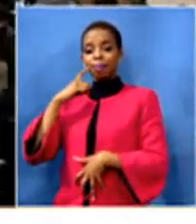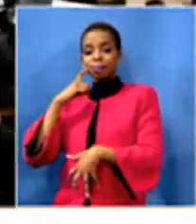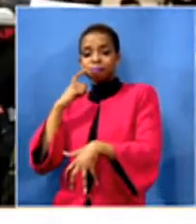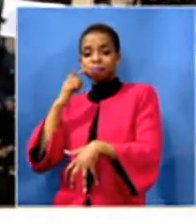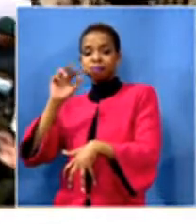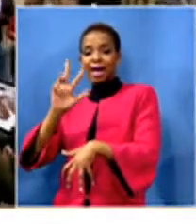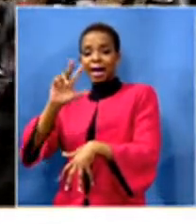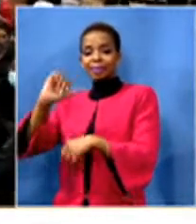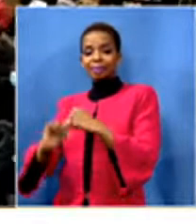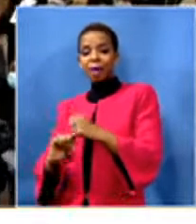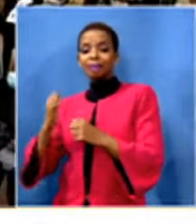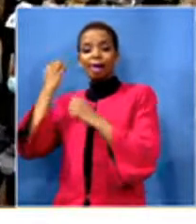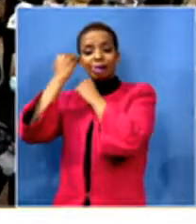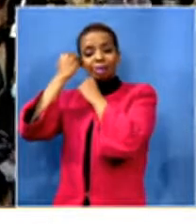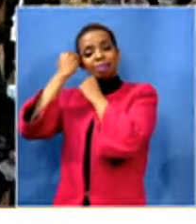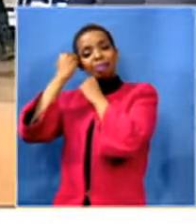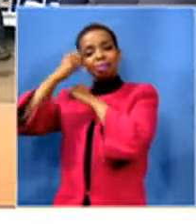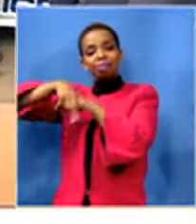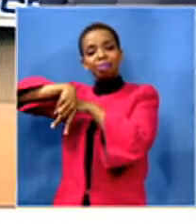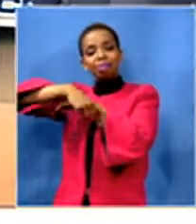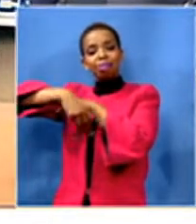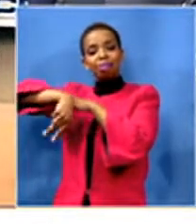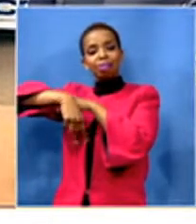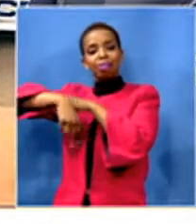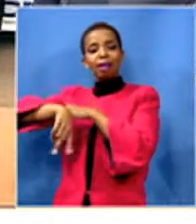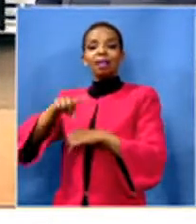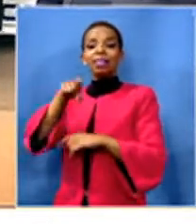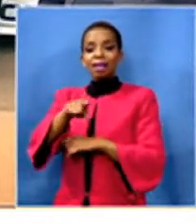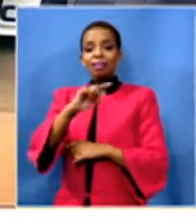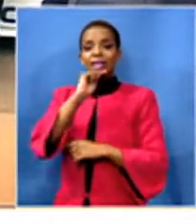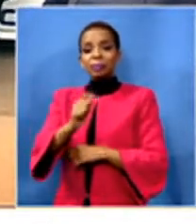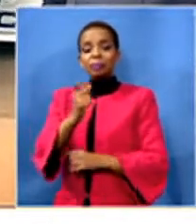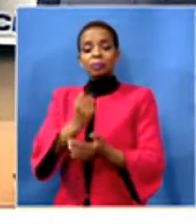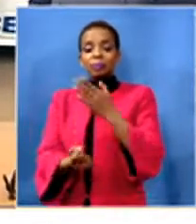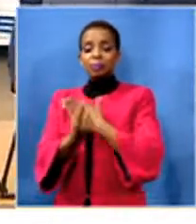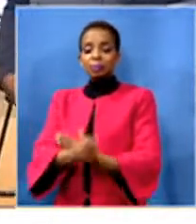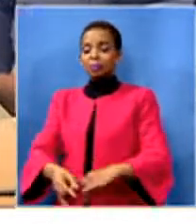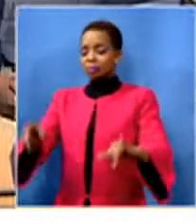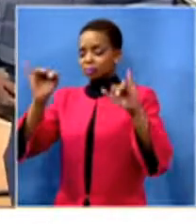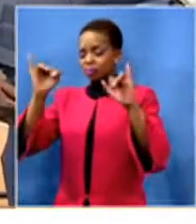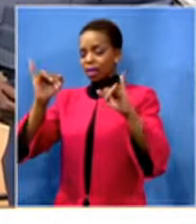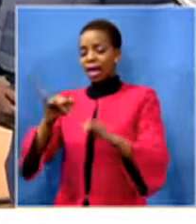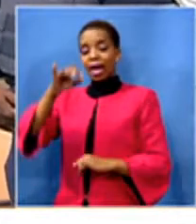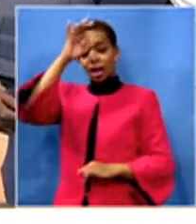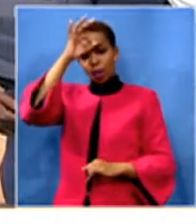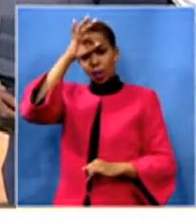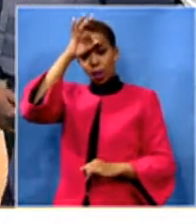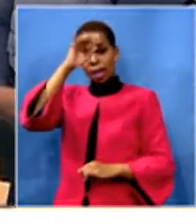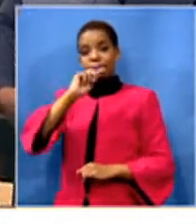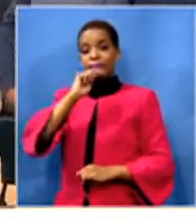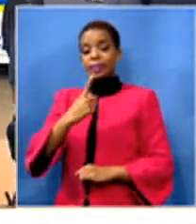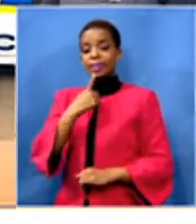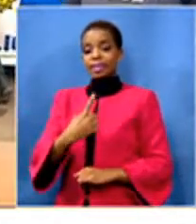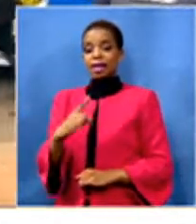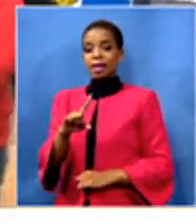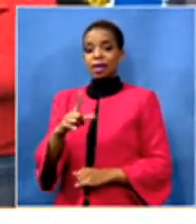tree. These crimes are horrendous. And, you know, the police ministry are saying that